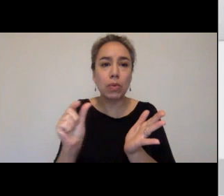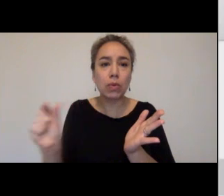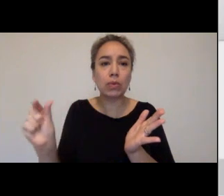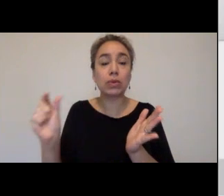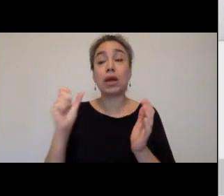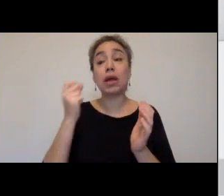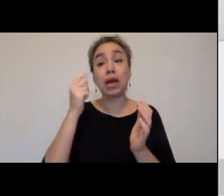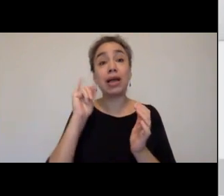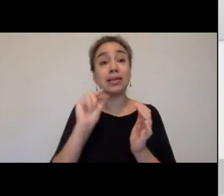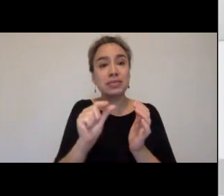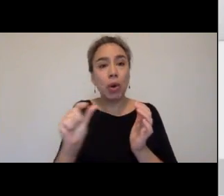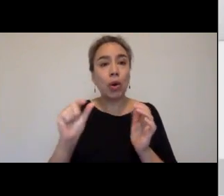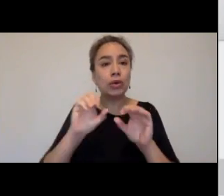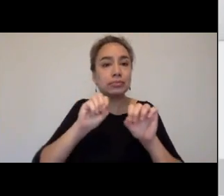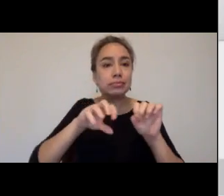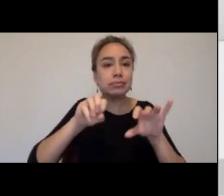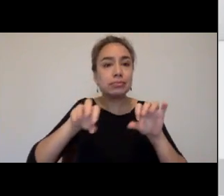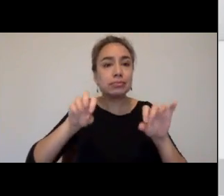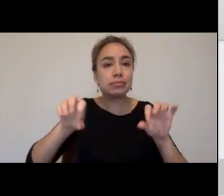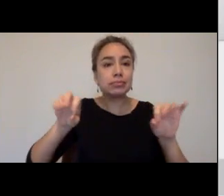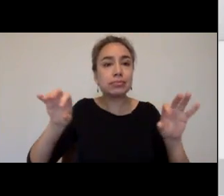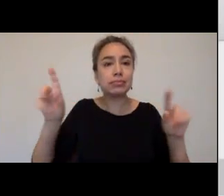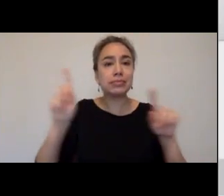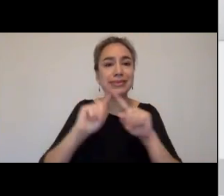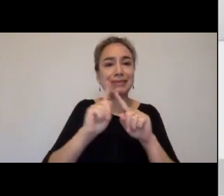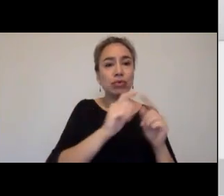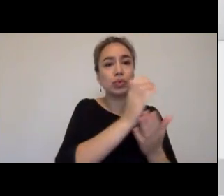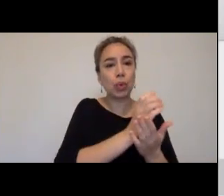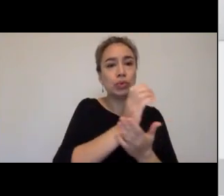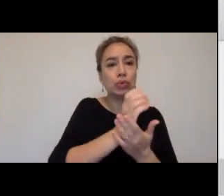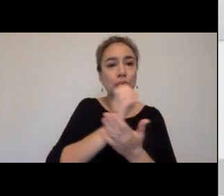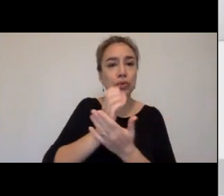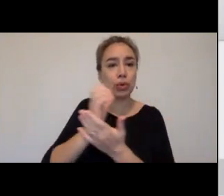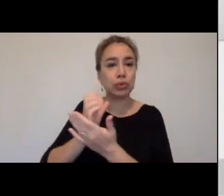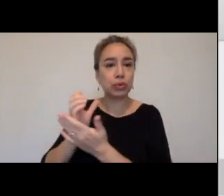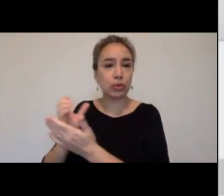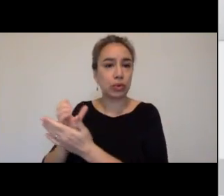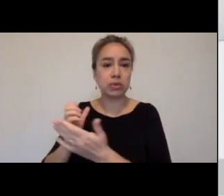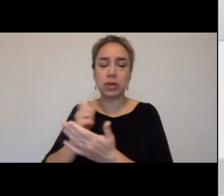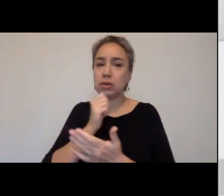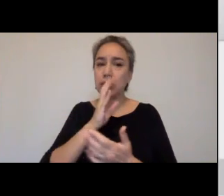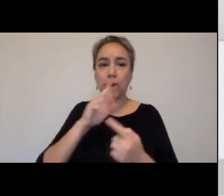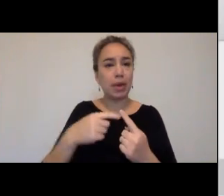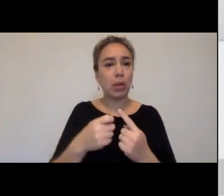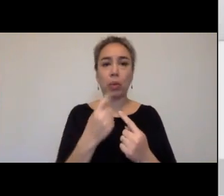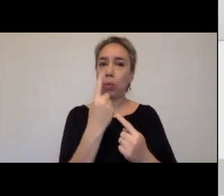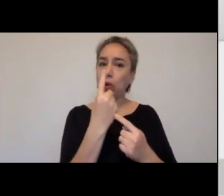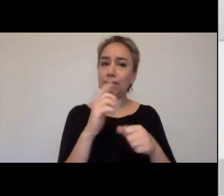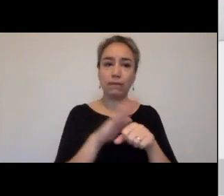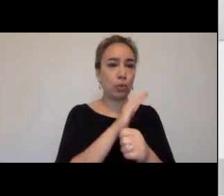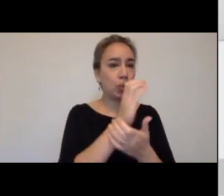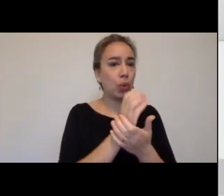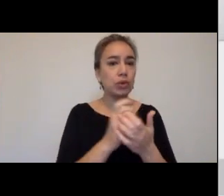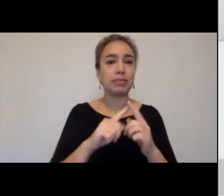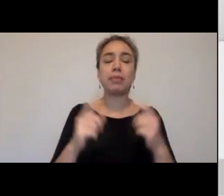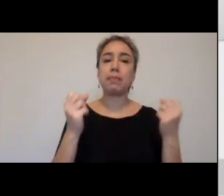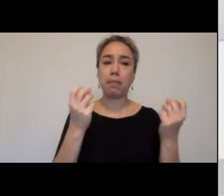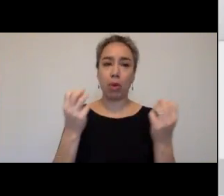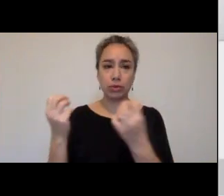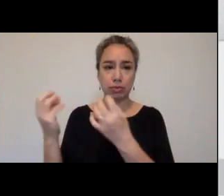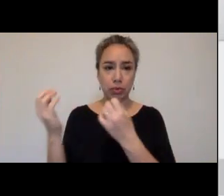courses, rather than modifying one big course. So I'm going to